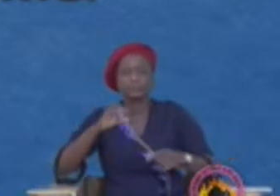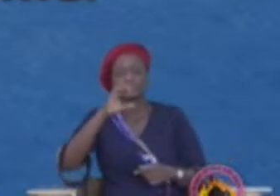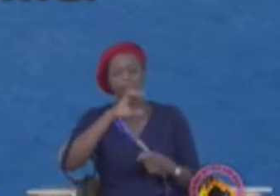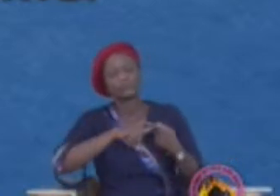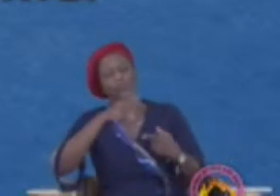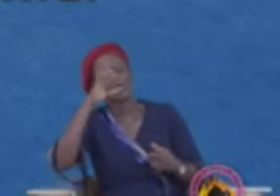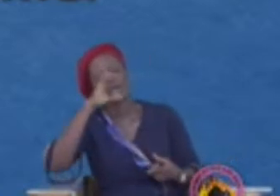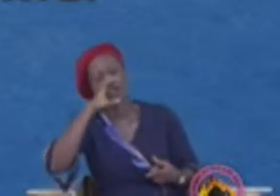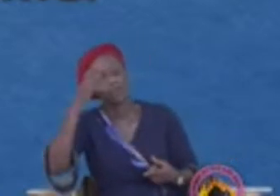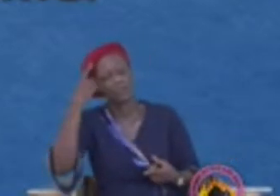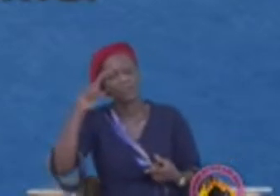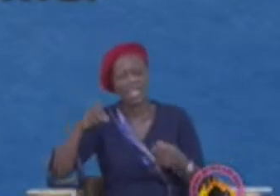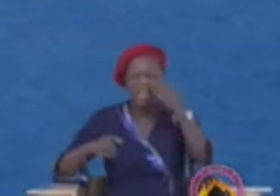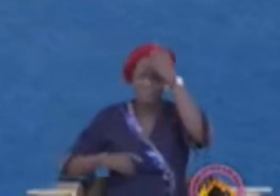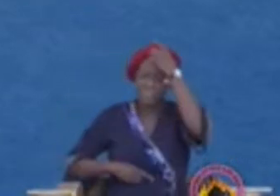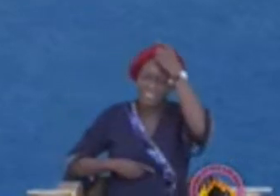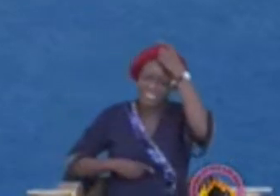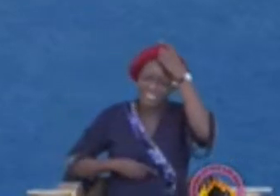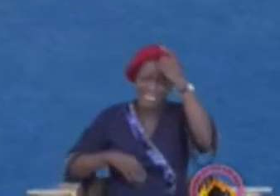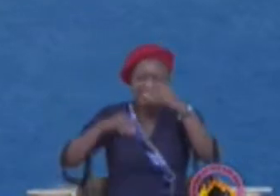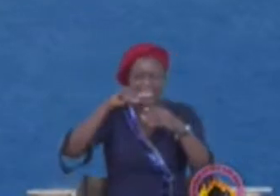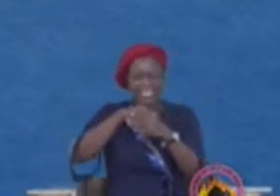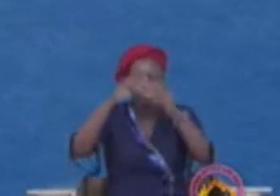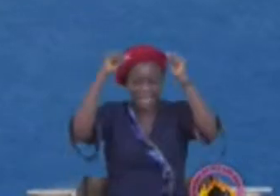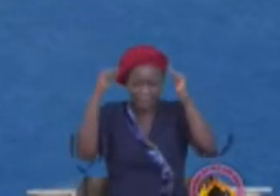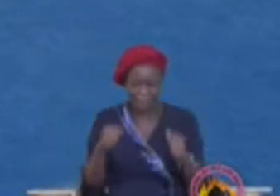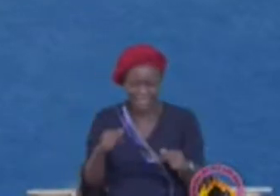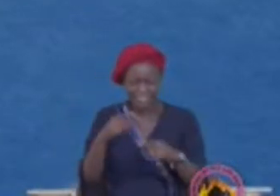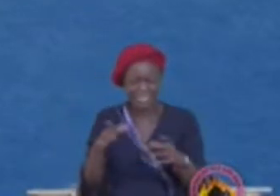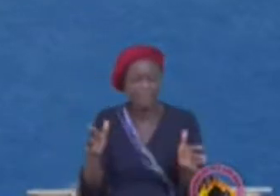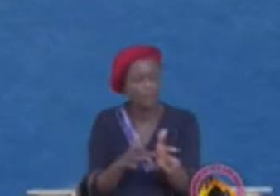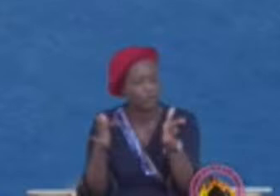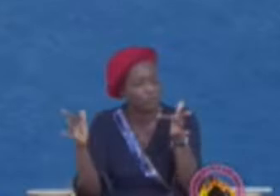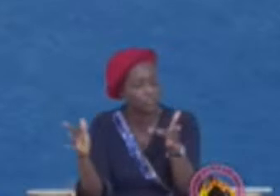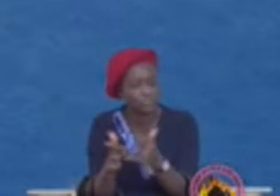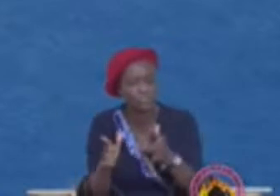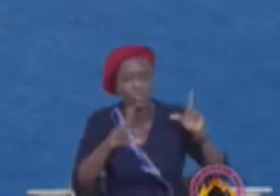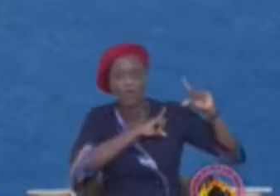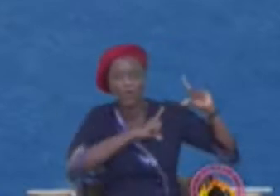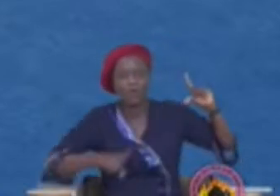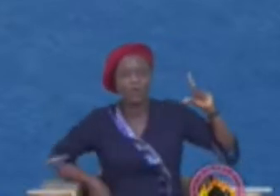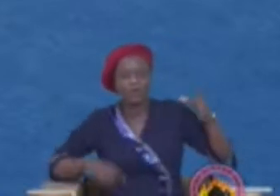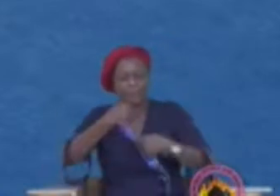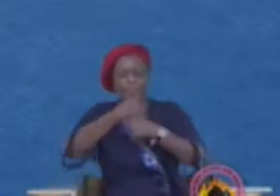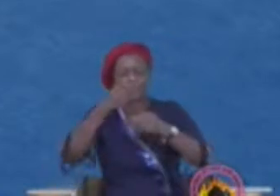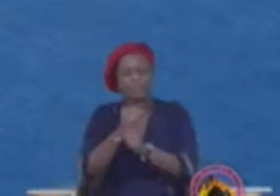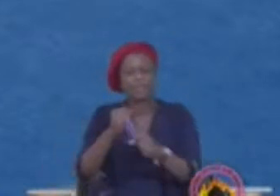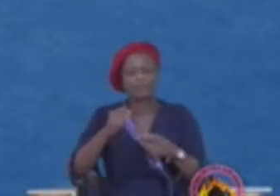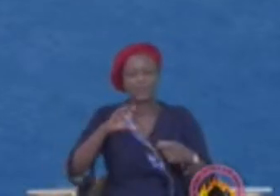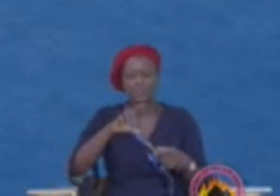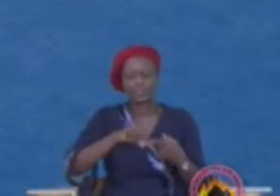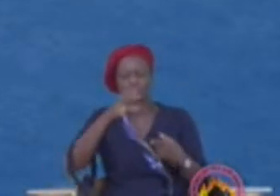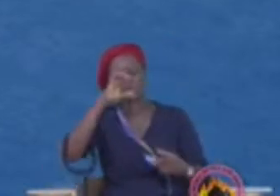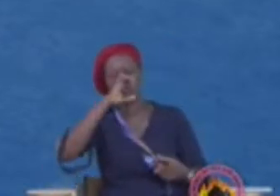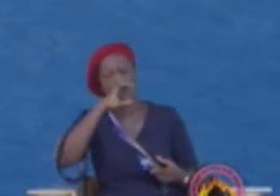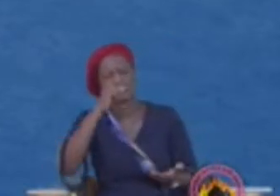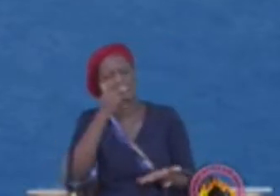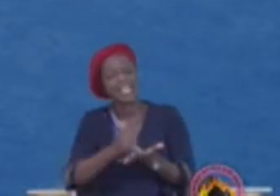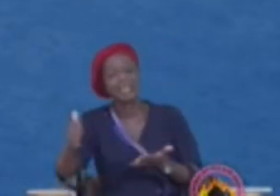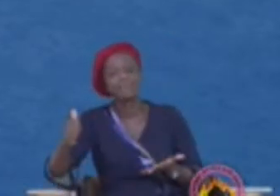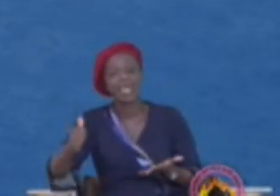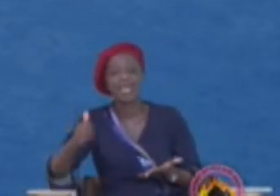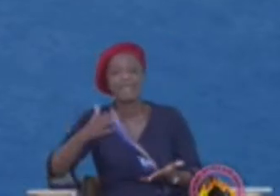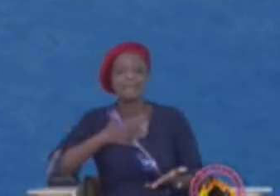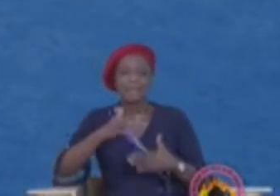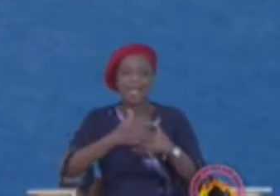sickness. In the mighty name of Jesus. Make my body too hot for every demon of sickness. Say, my blood